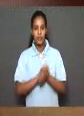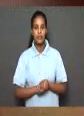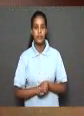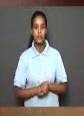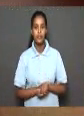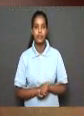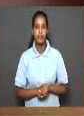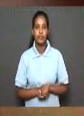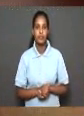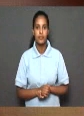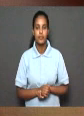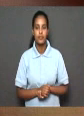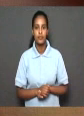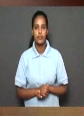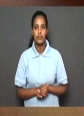Time's up!